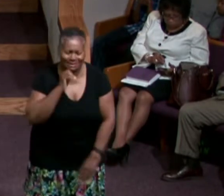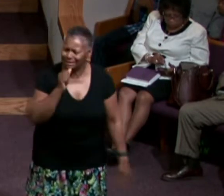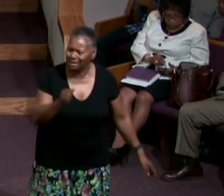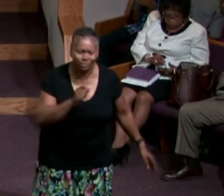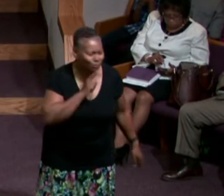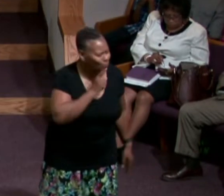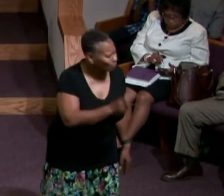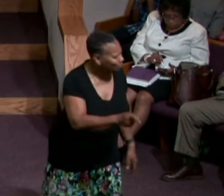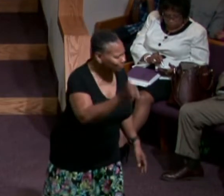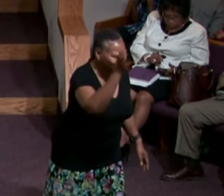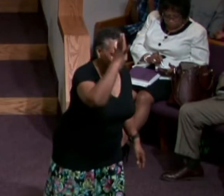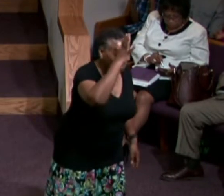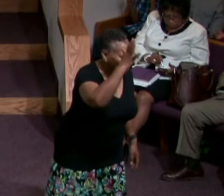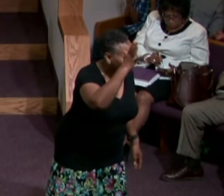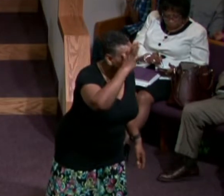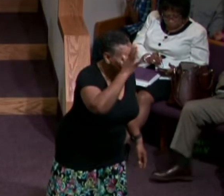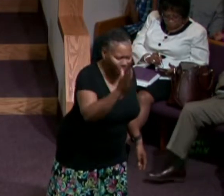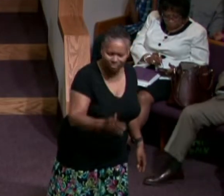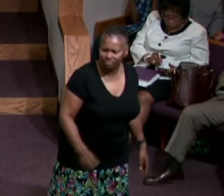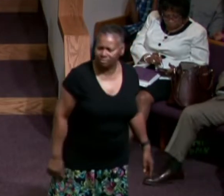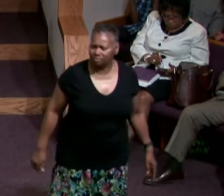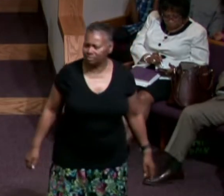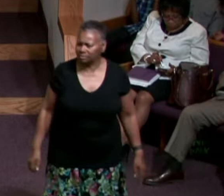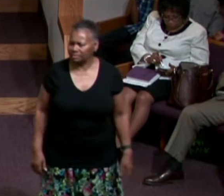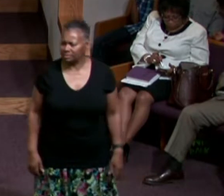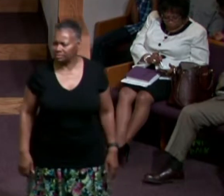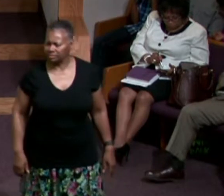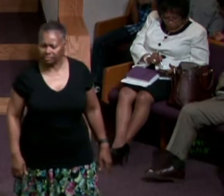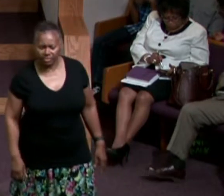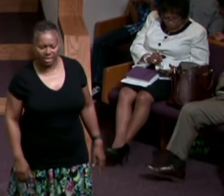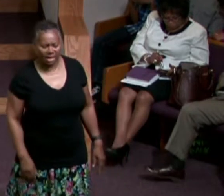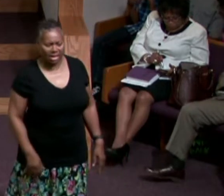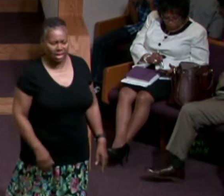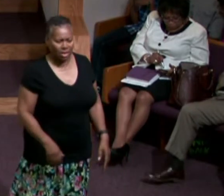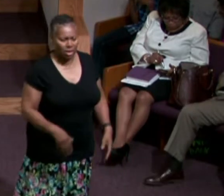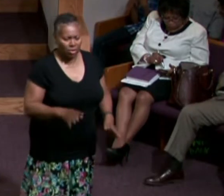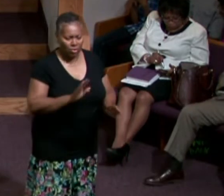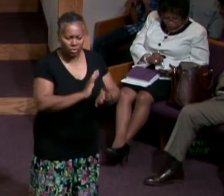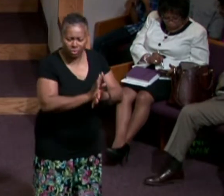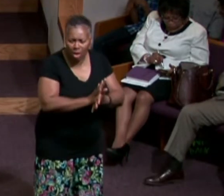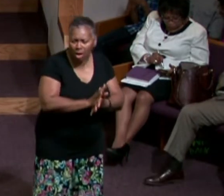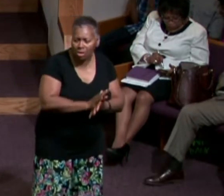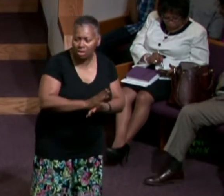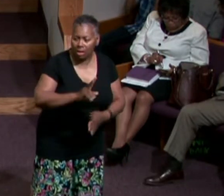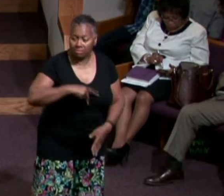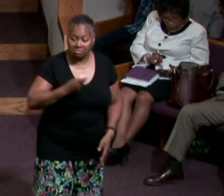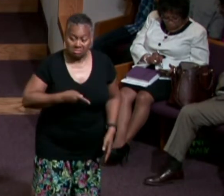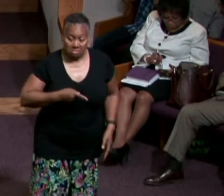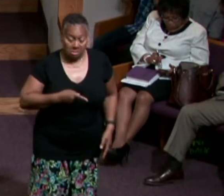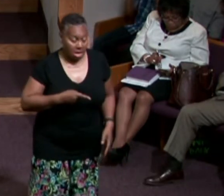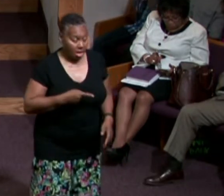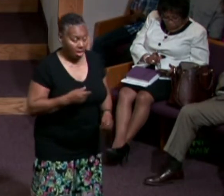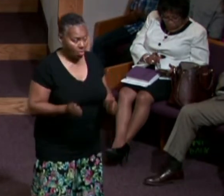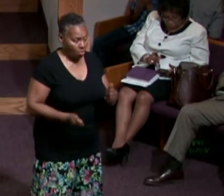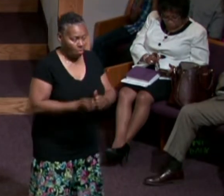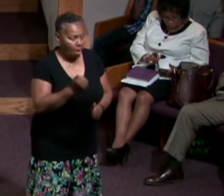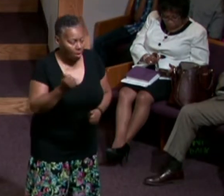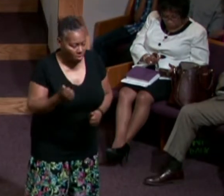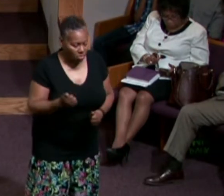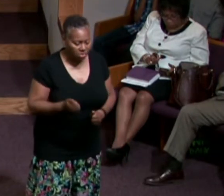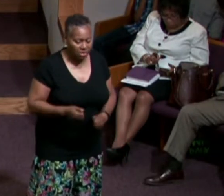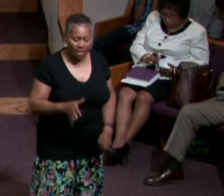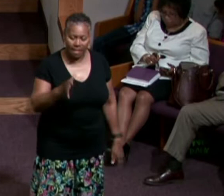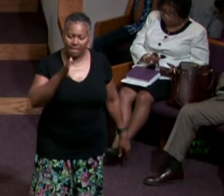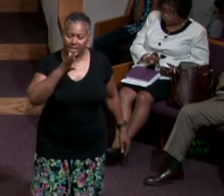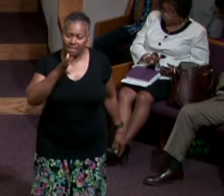biological fathers. The episodes that tick me off the most are the ones where the mother declares